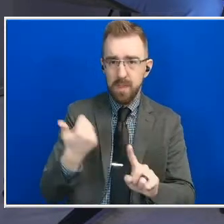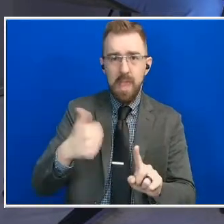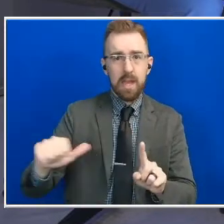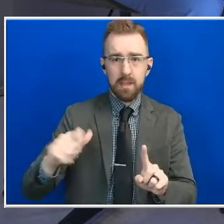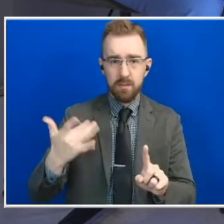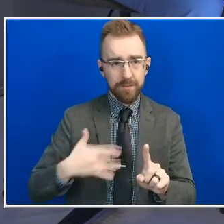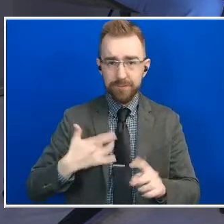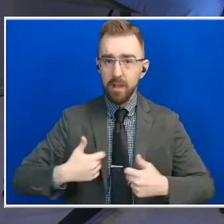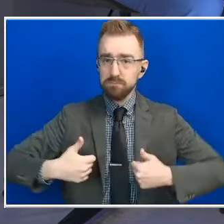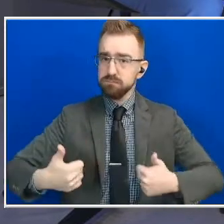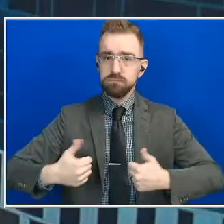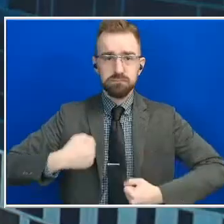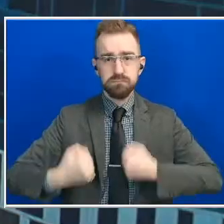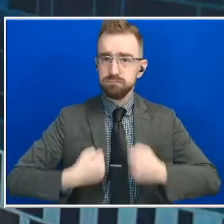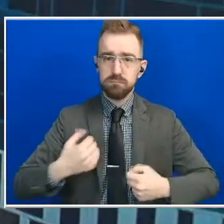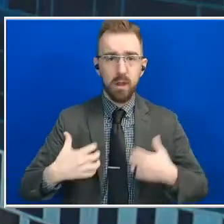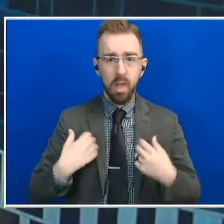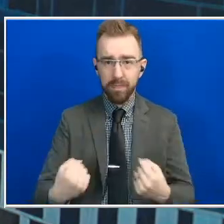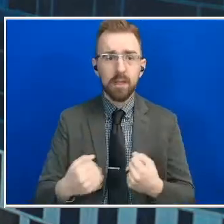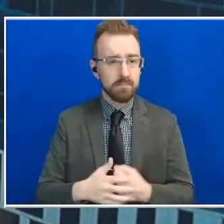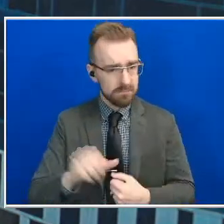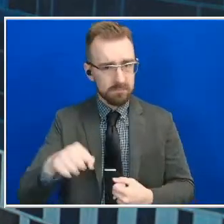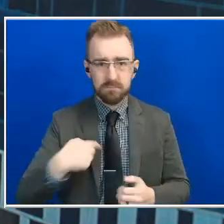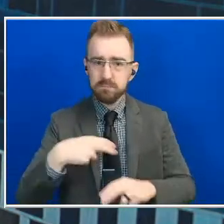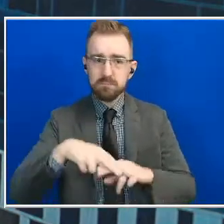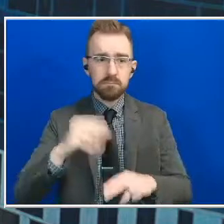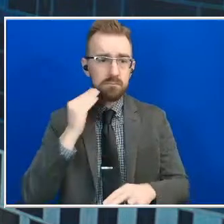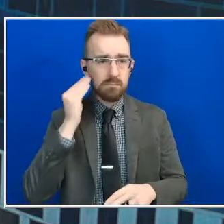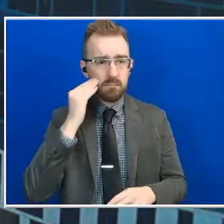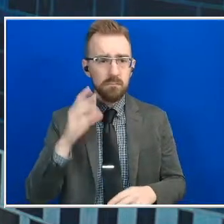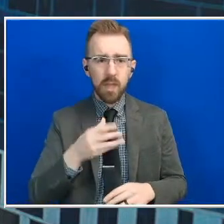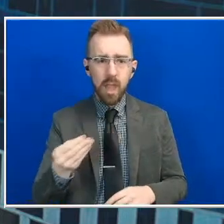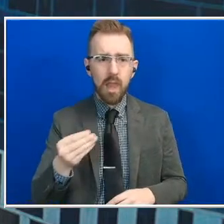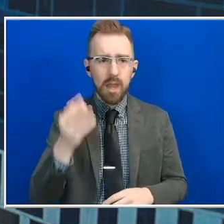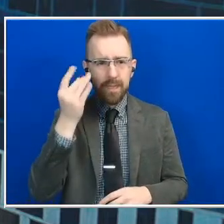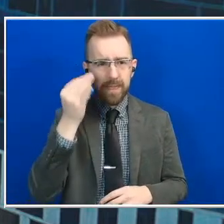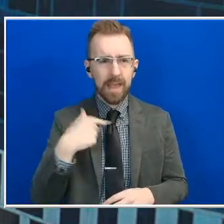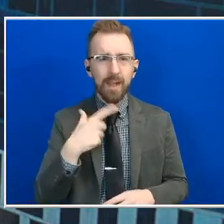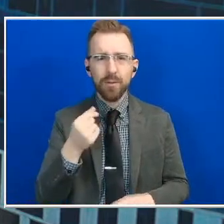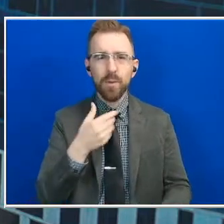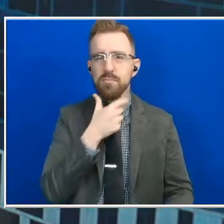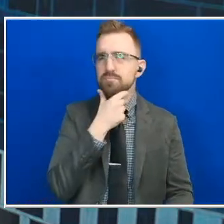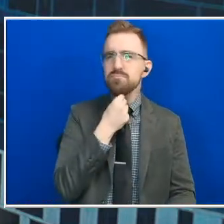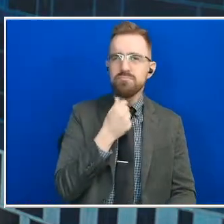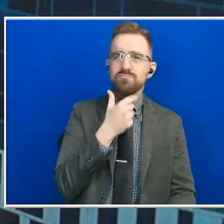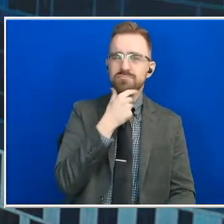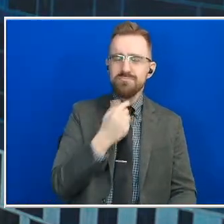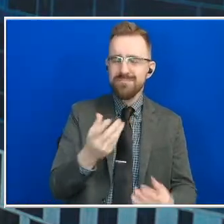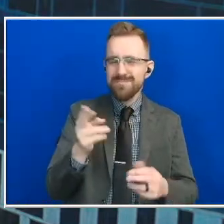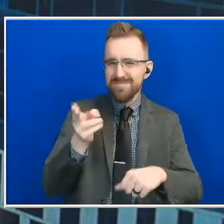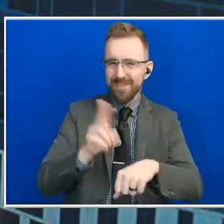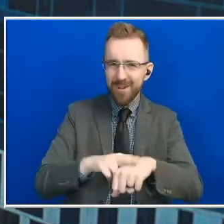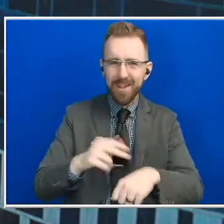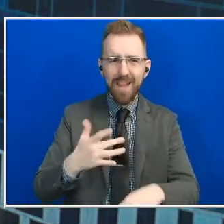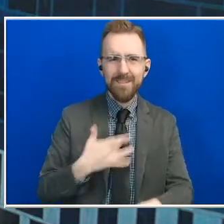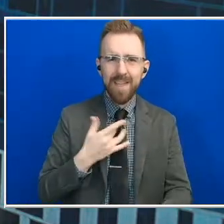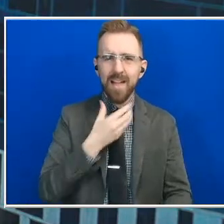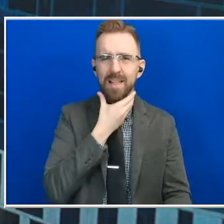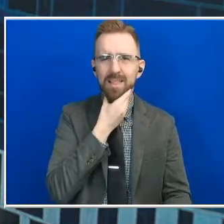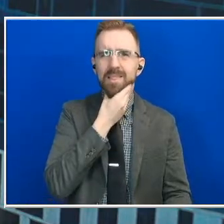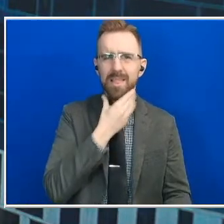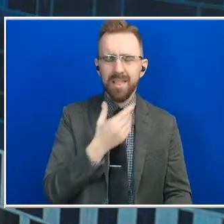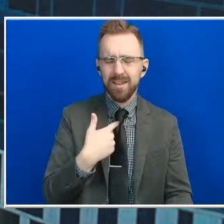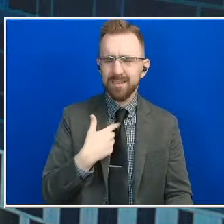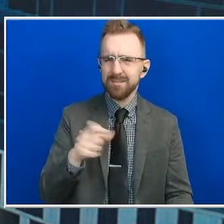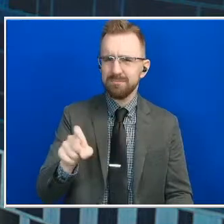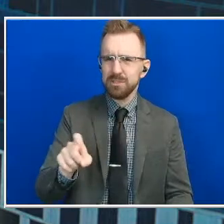healthy? Yeah, totally. I just was sitting at home one night and doing the chin scratching of thing, course. and felt a little lump and was like, you know what, I'm 38